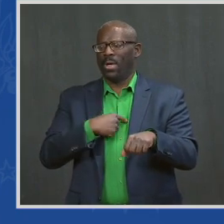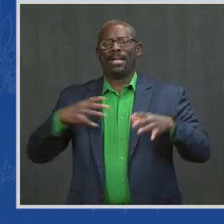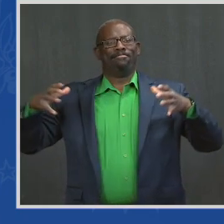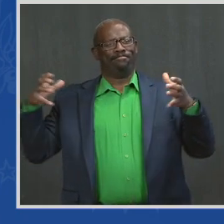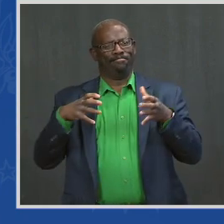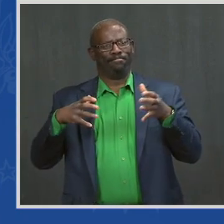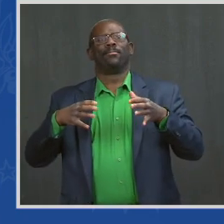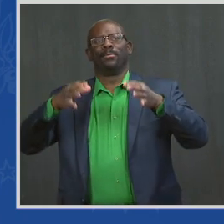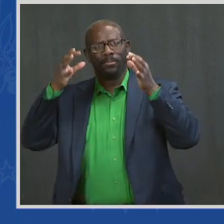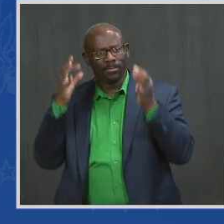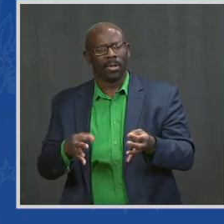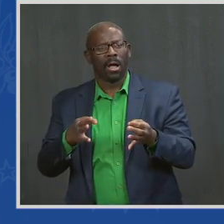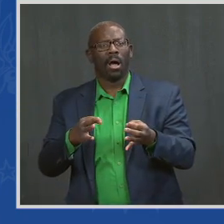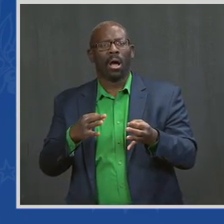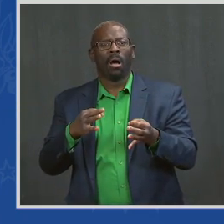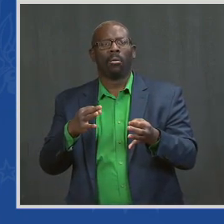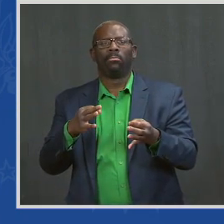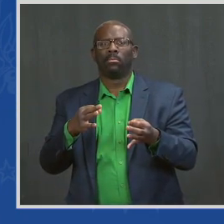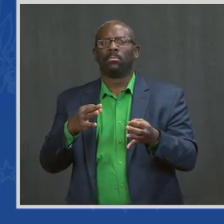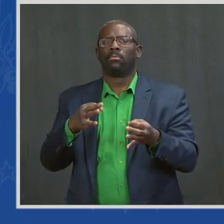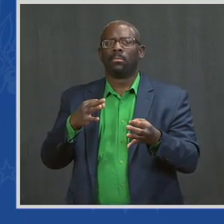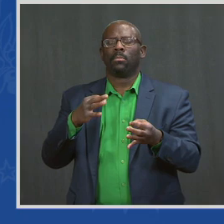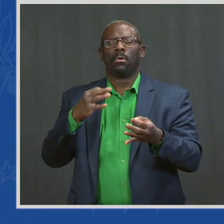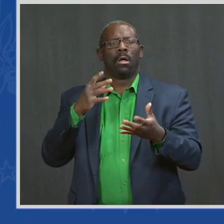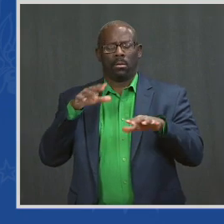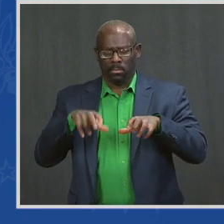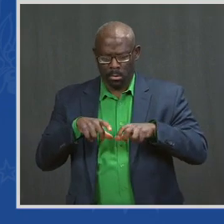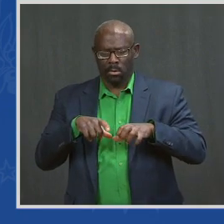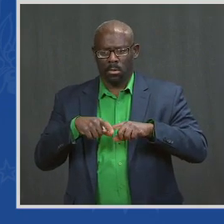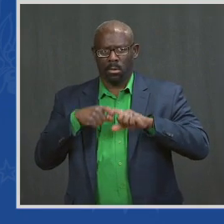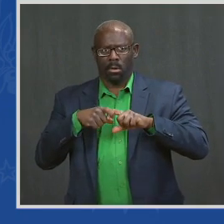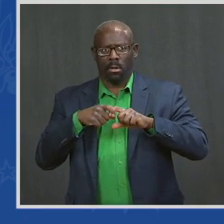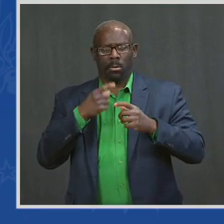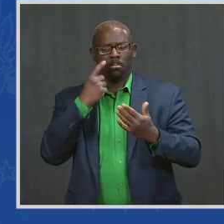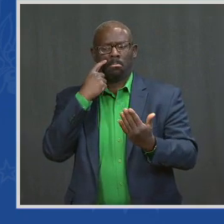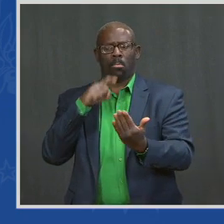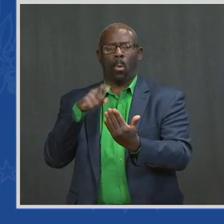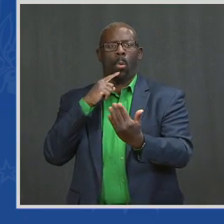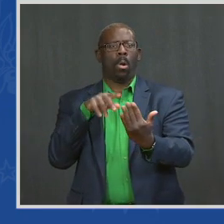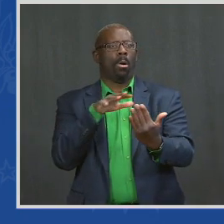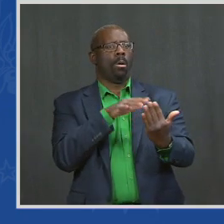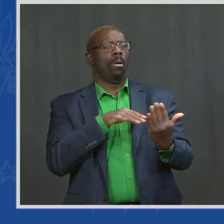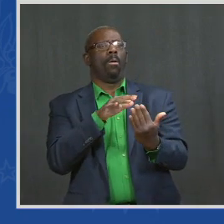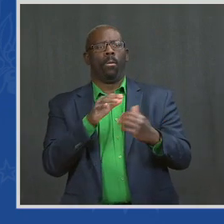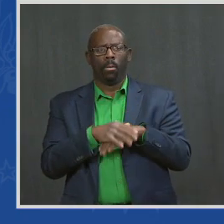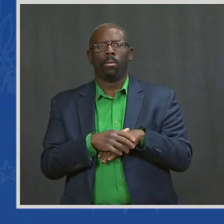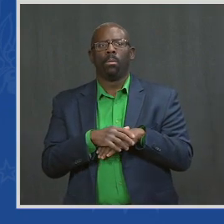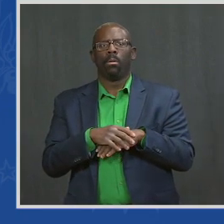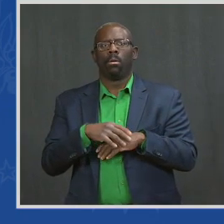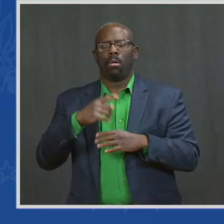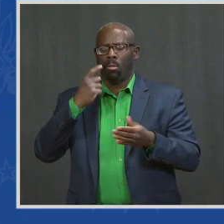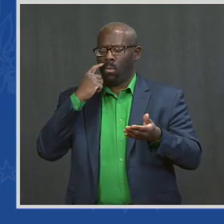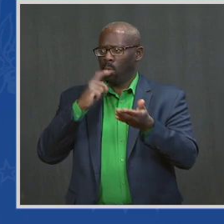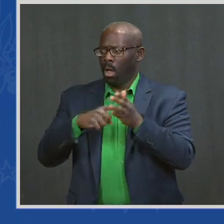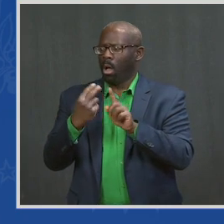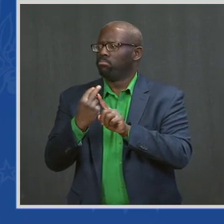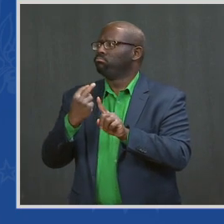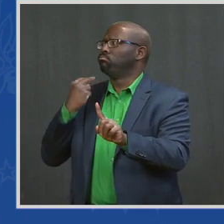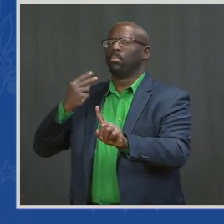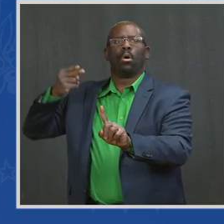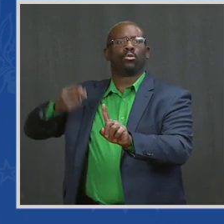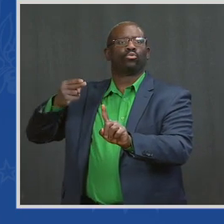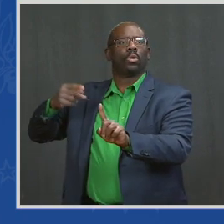take stock, and often to acknowledge our history. And so as